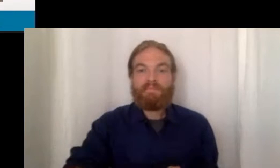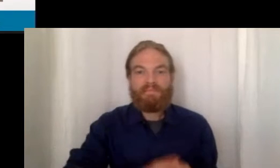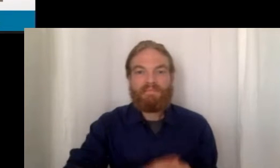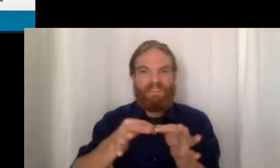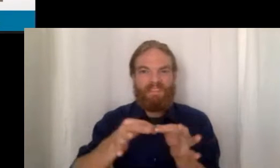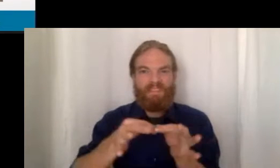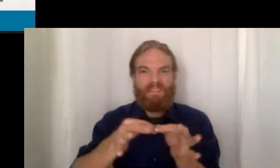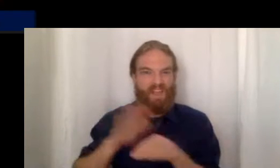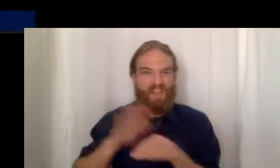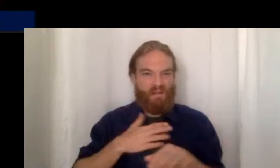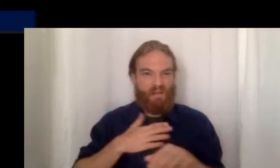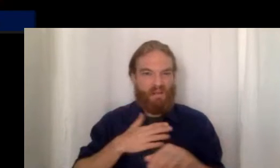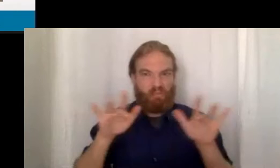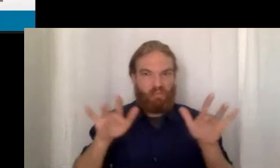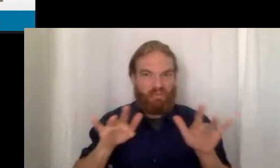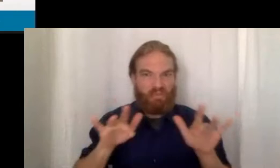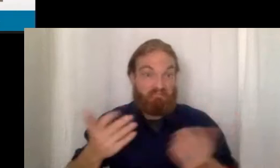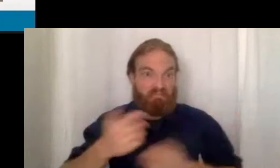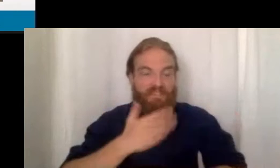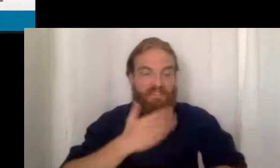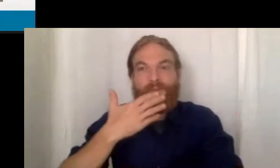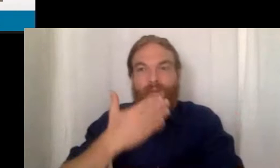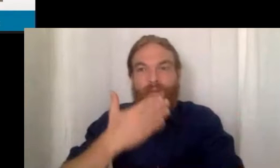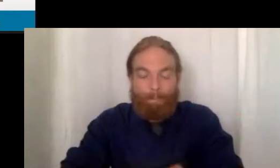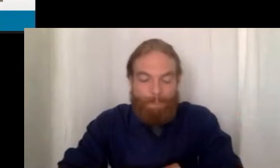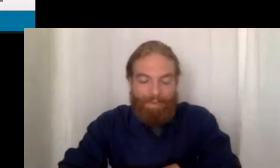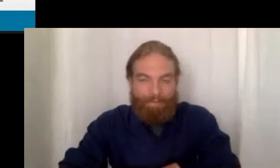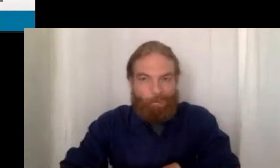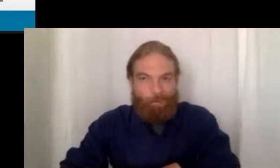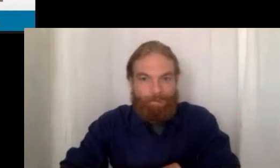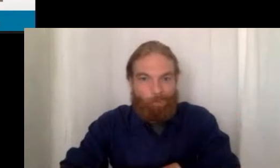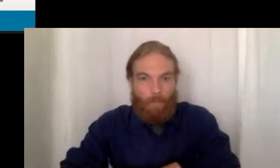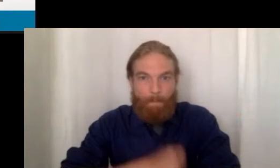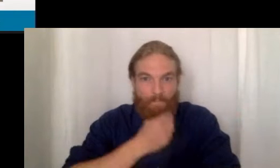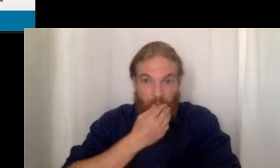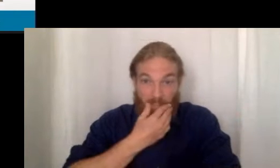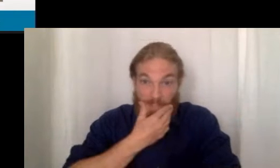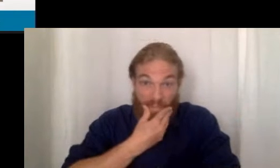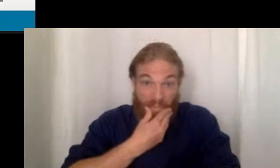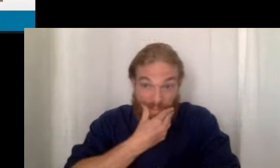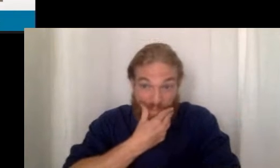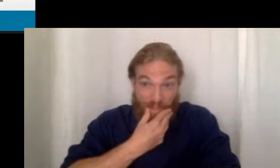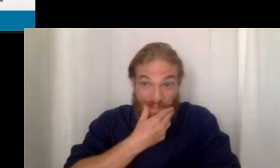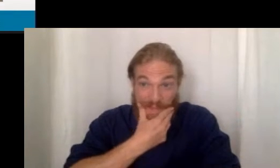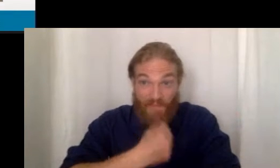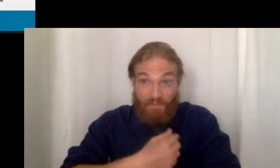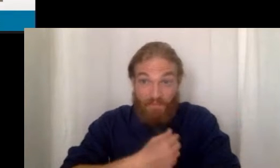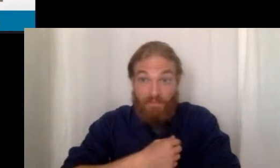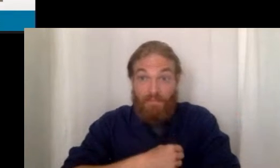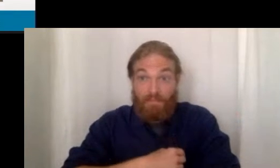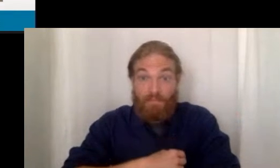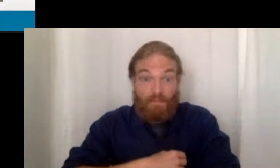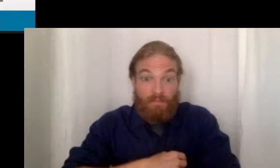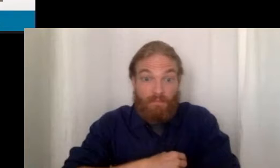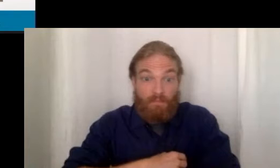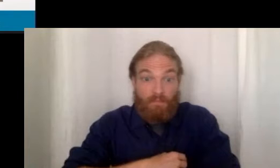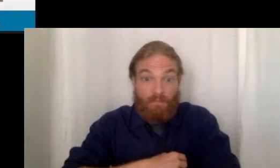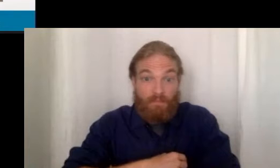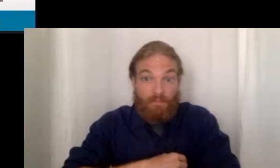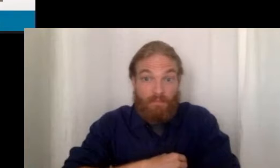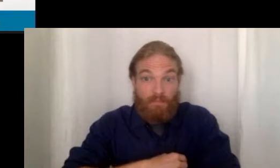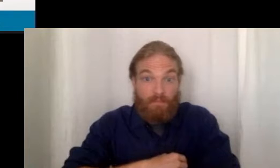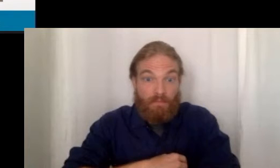increase the amount of vaccine available in our community and the ability to get that vaccine out through our Chapel Hills drive-through